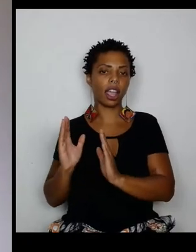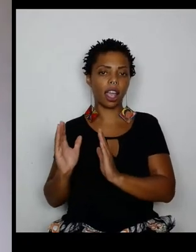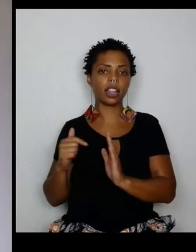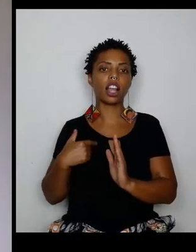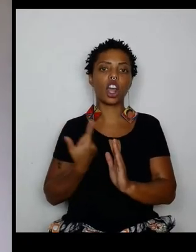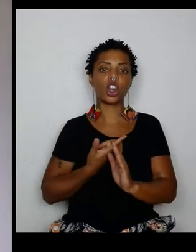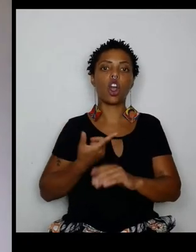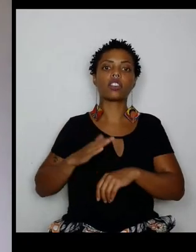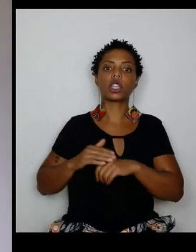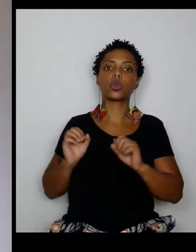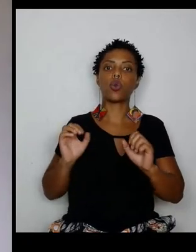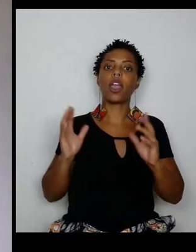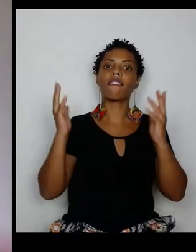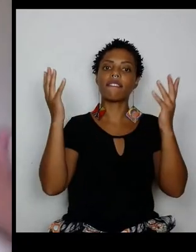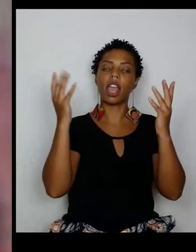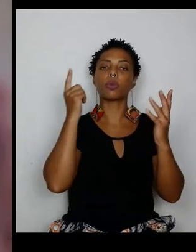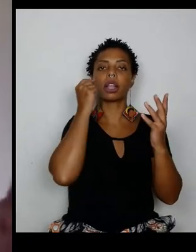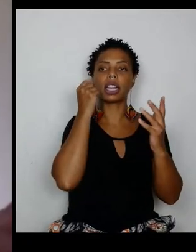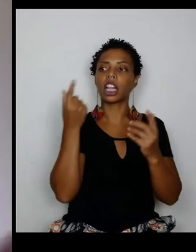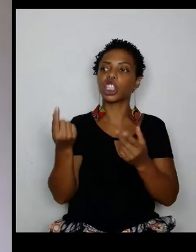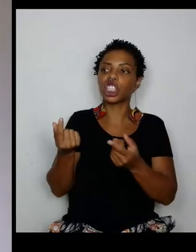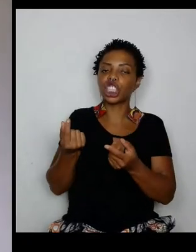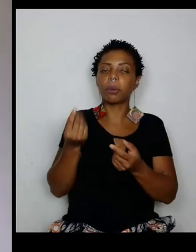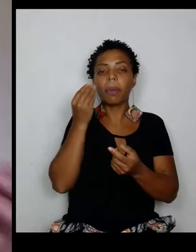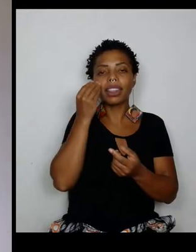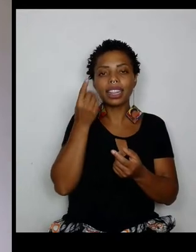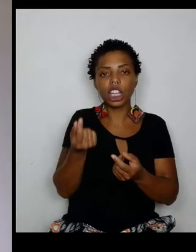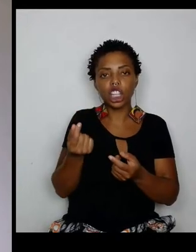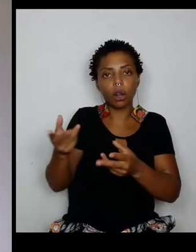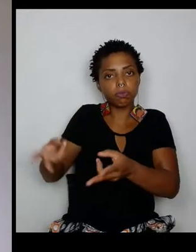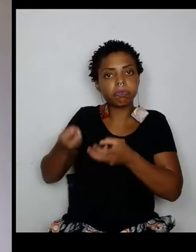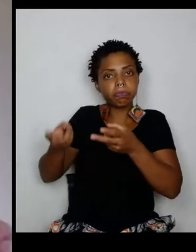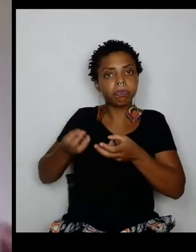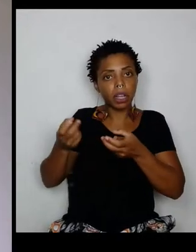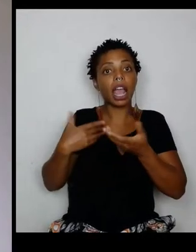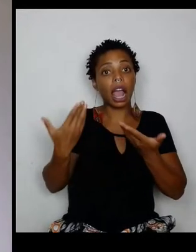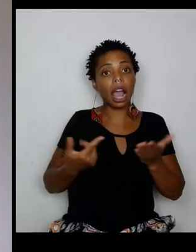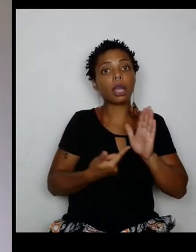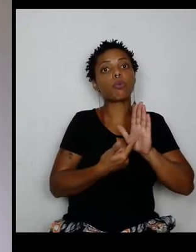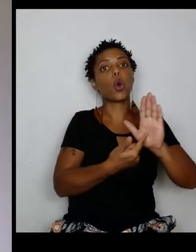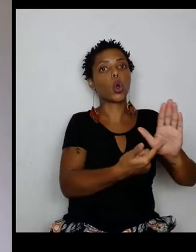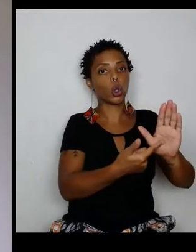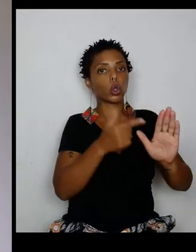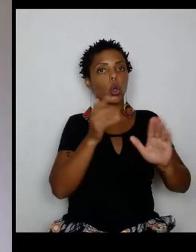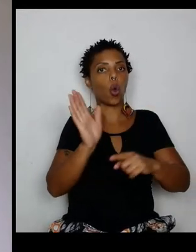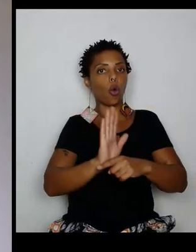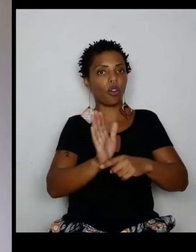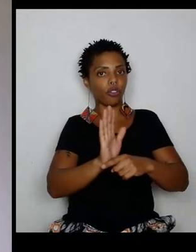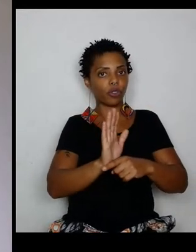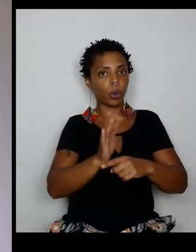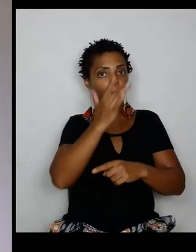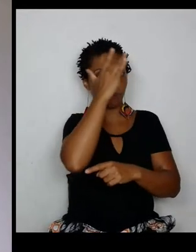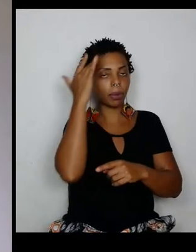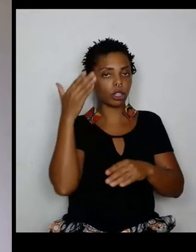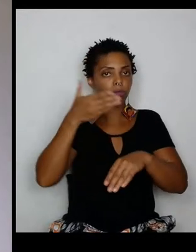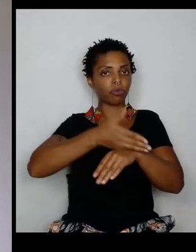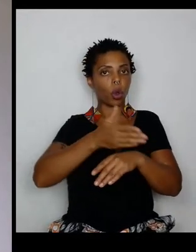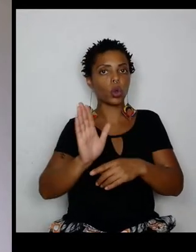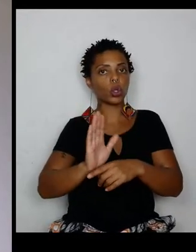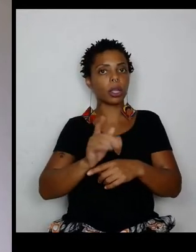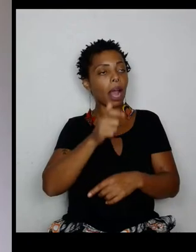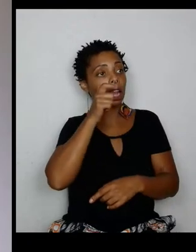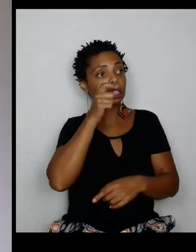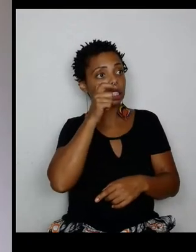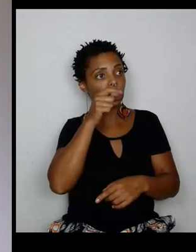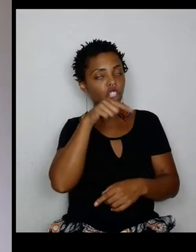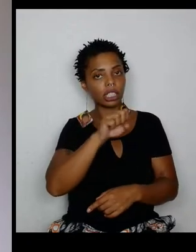came because it was set in samoa we showed it at the cinema and no one listened to the plot that it was